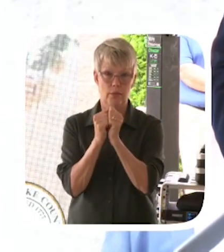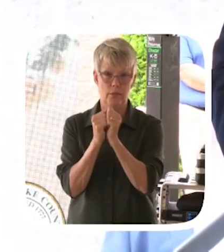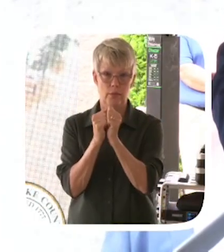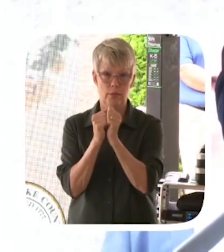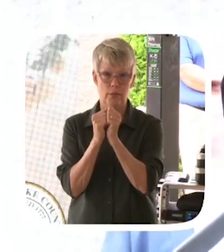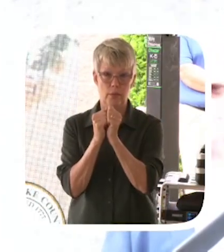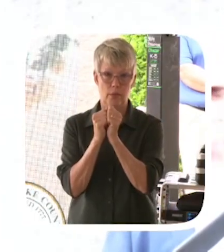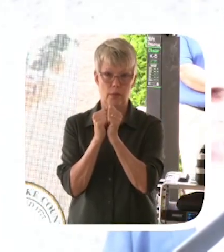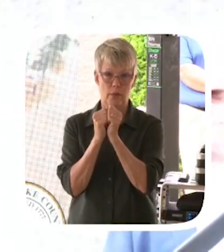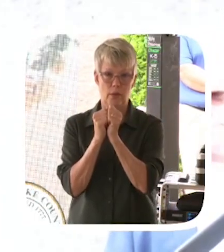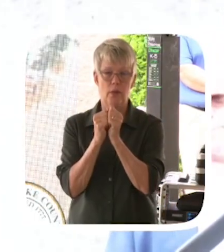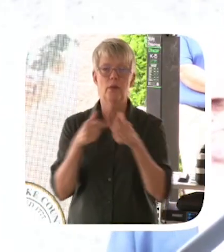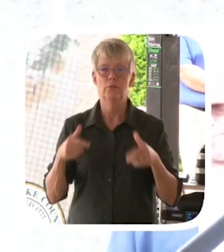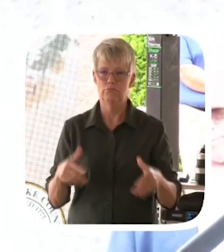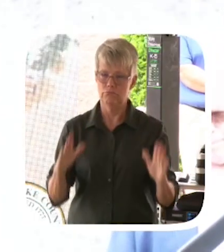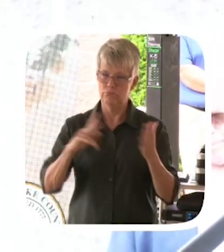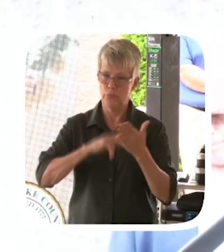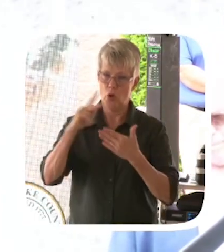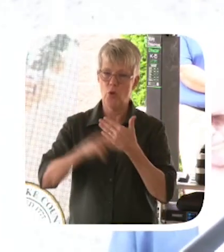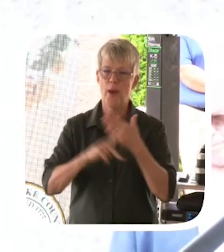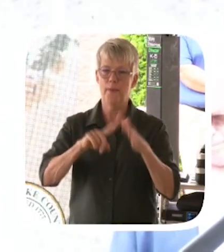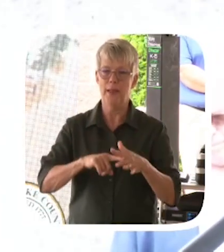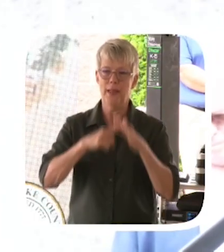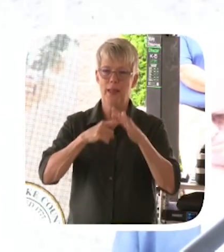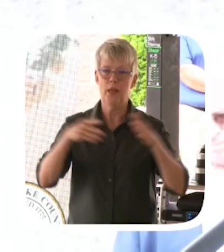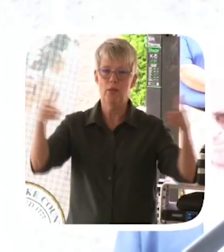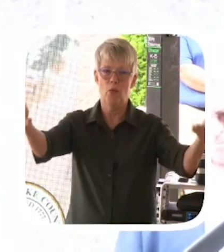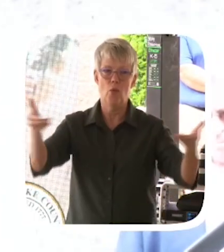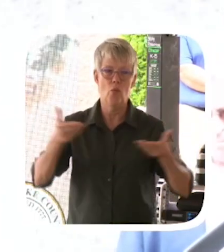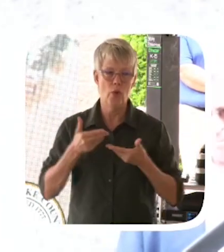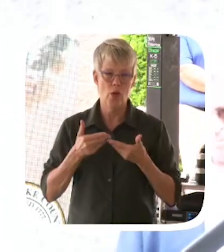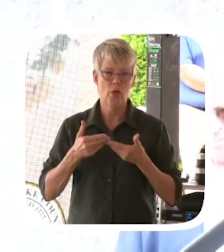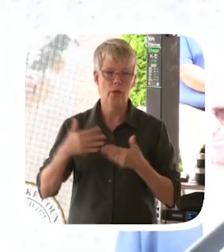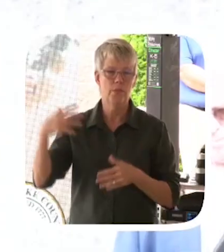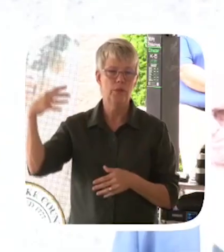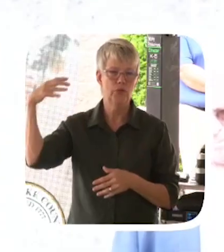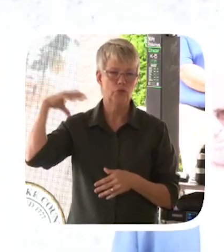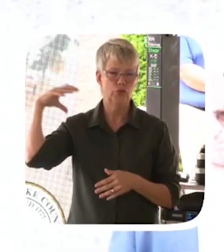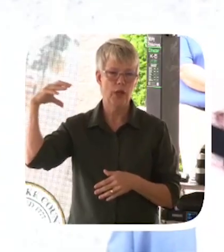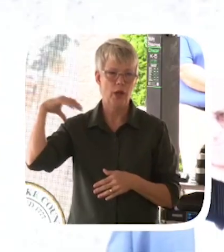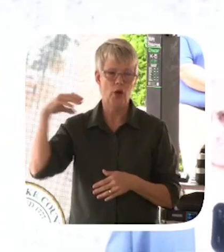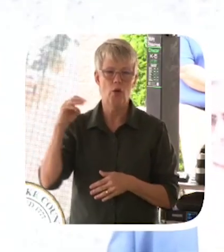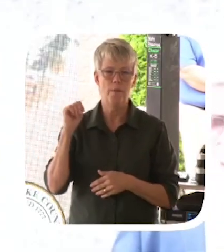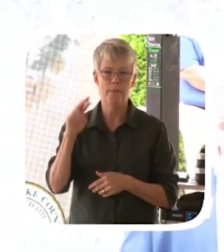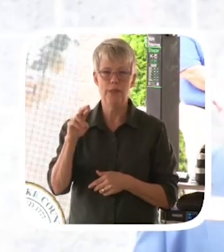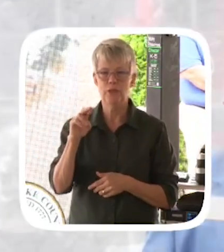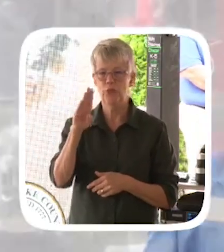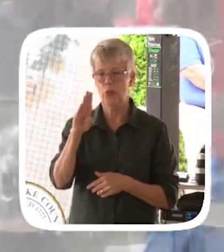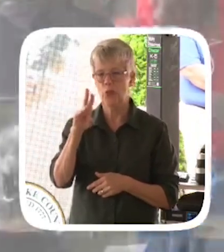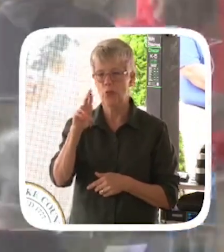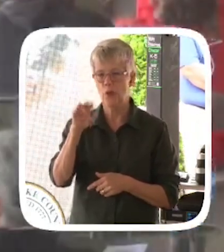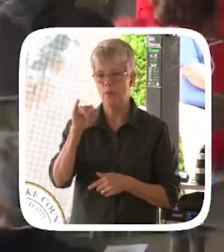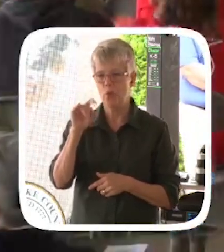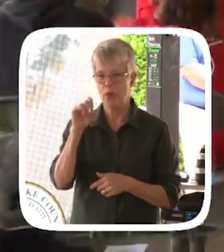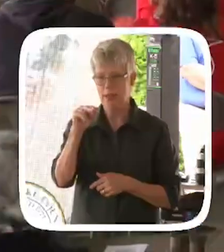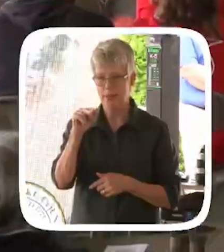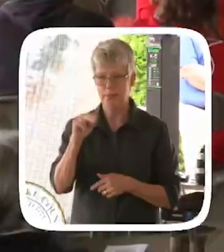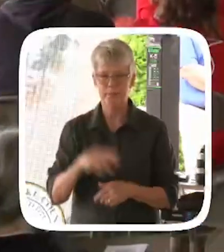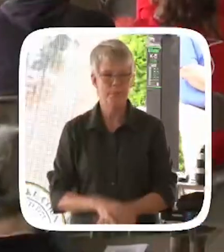Now officially, let our program begin as I welcome the chairman, Mr. Britton.